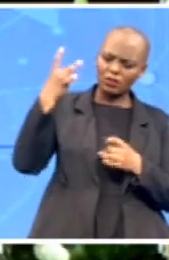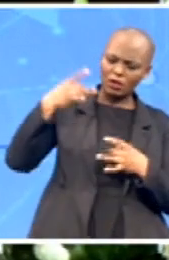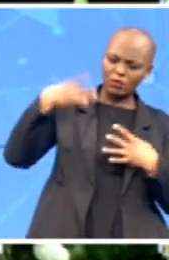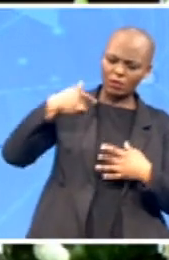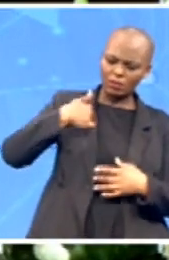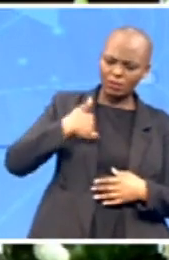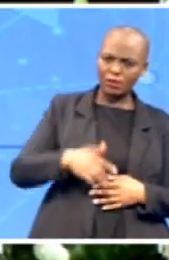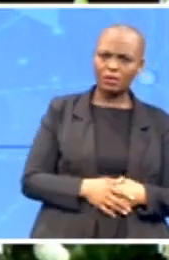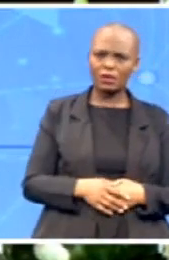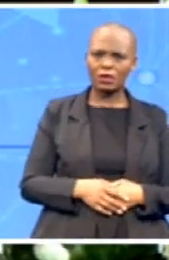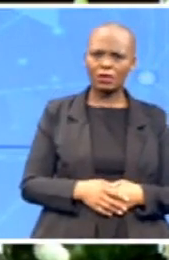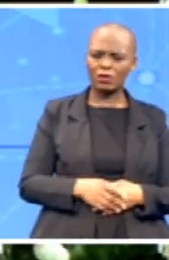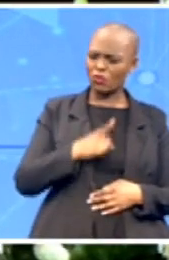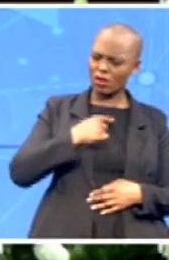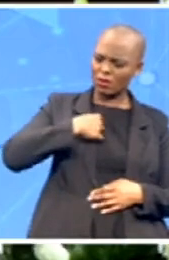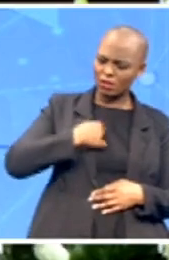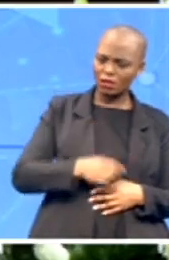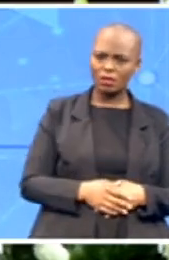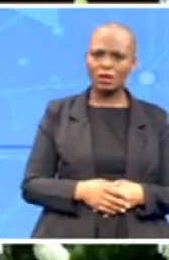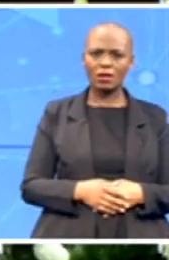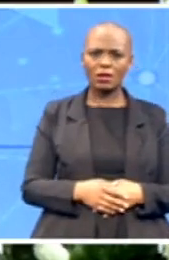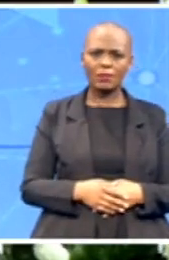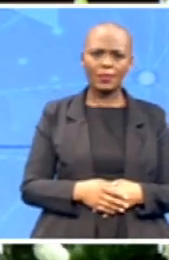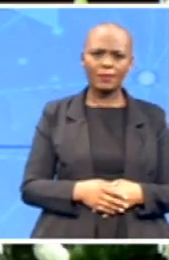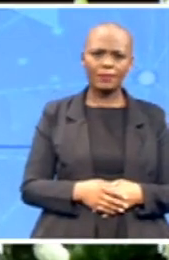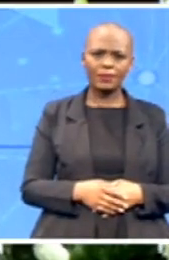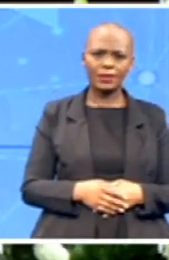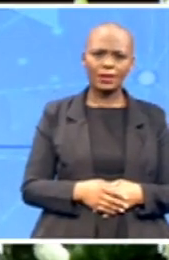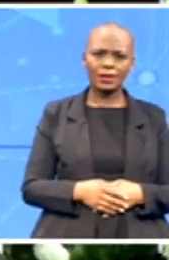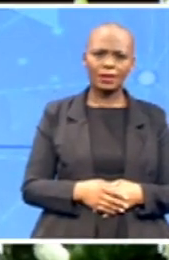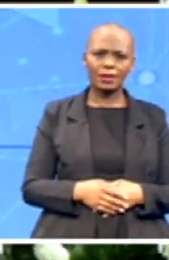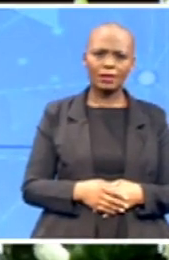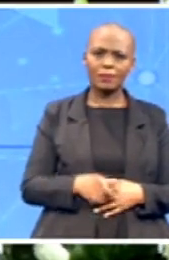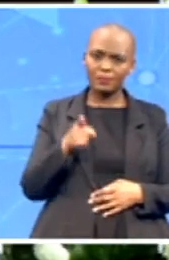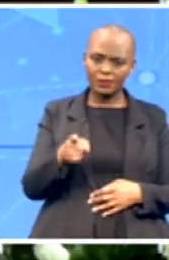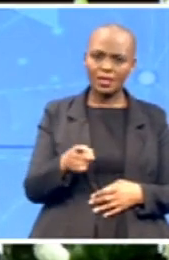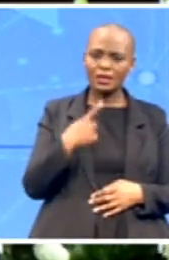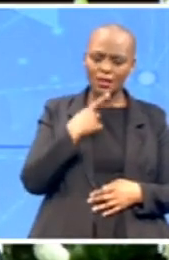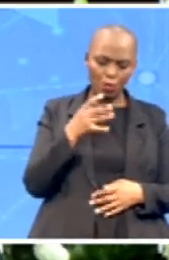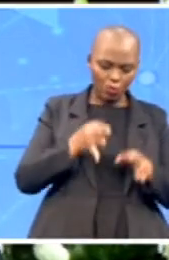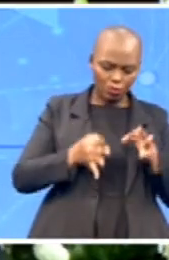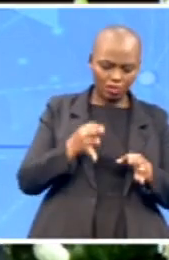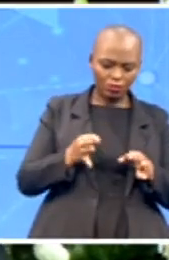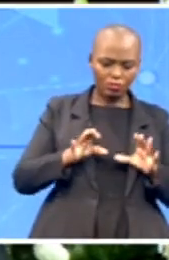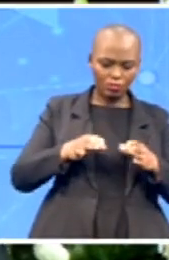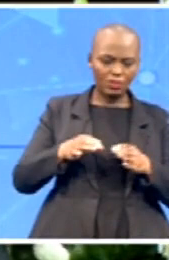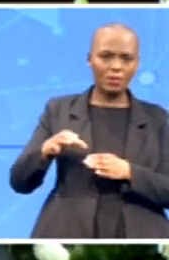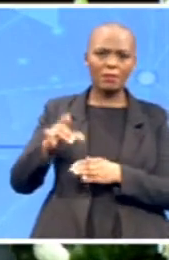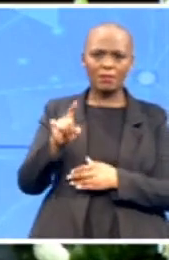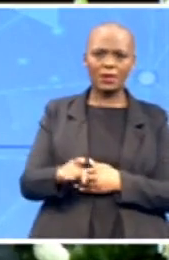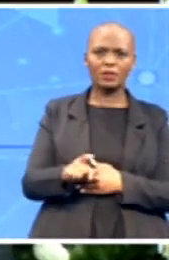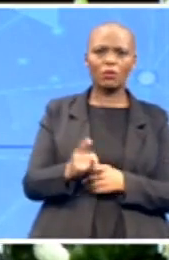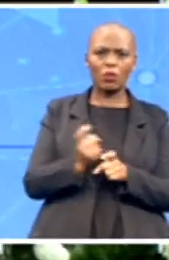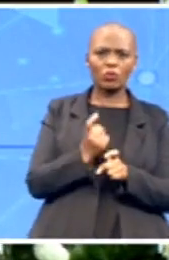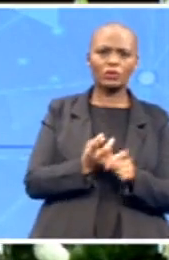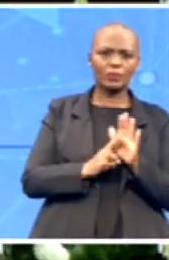But Komphela Sisi Ntombela called the chief whip and asked what is happening. And the chief whip by then it was calling Tony again.